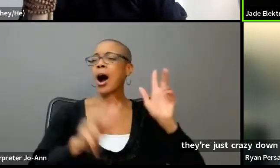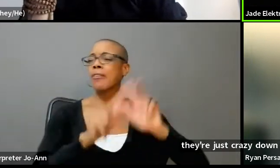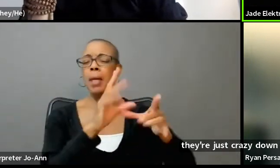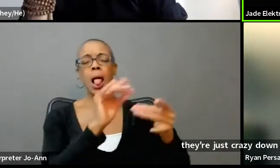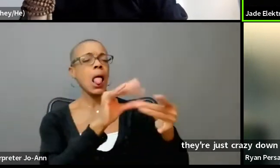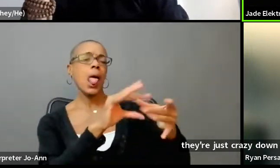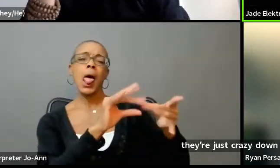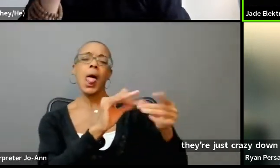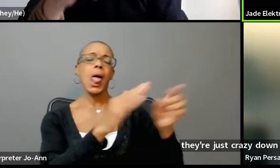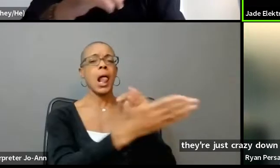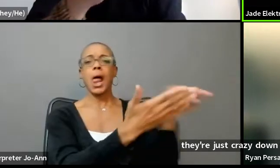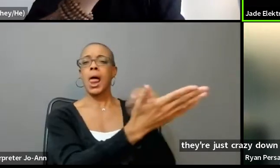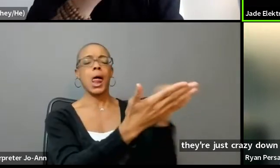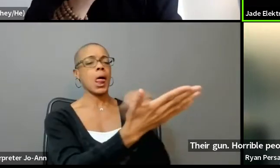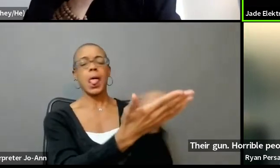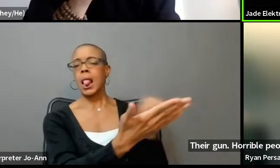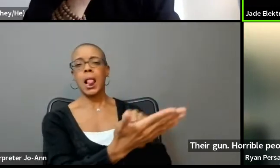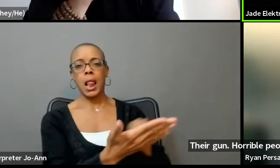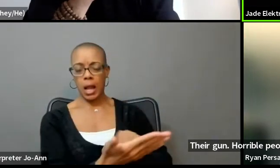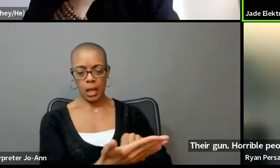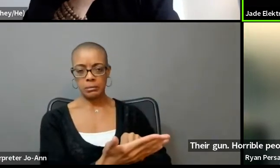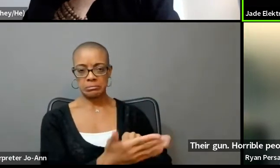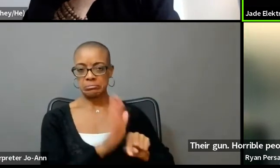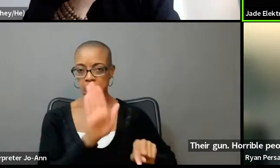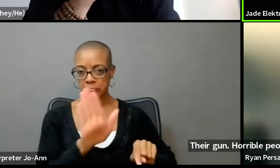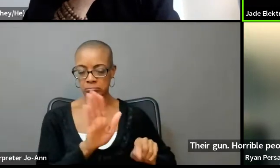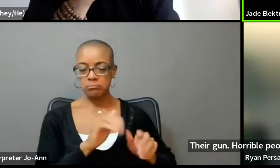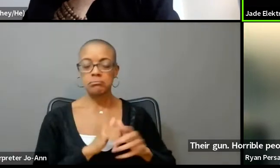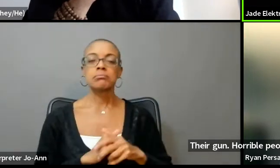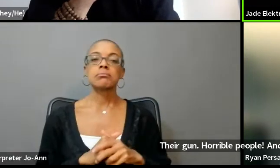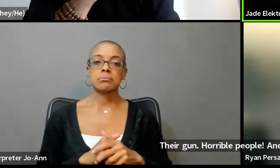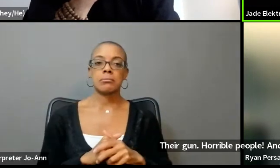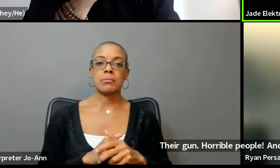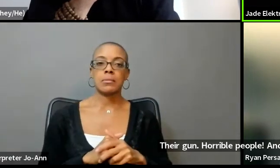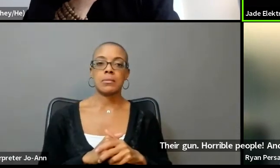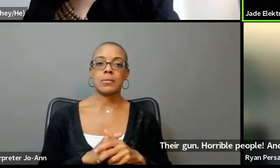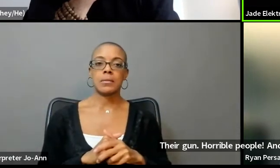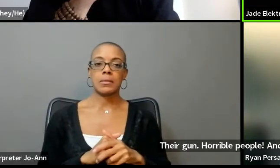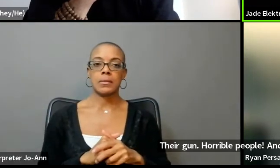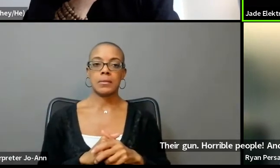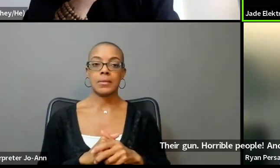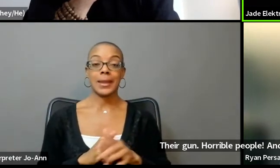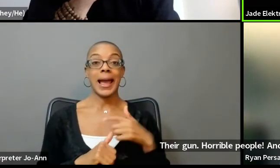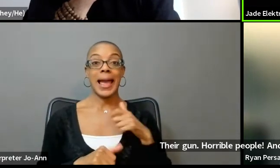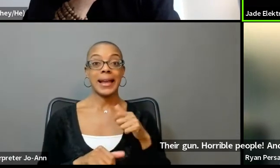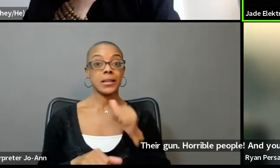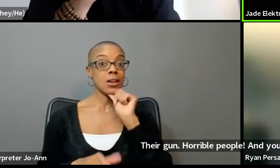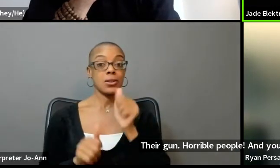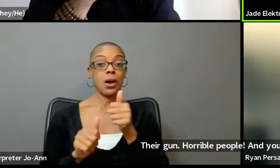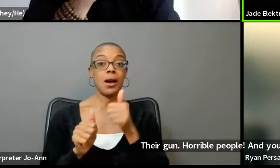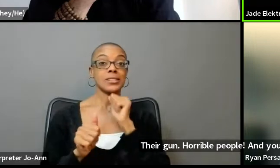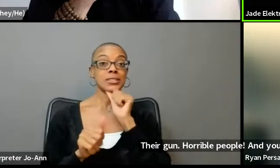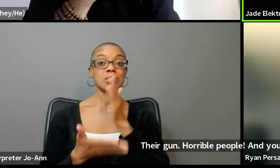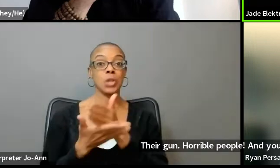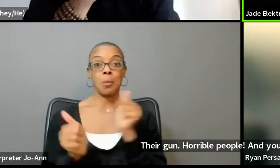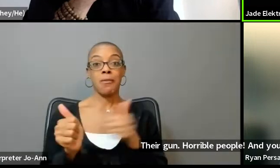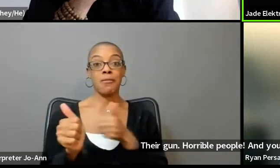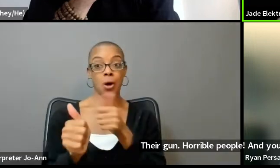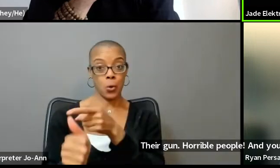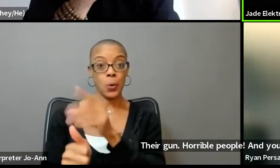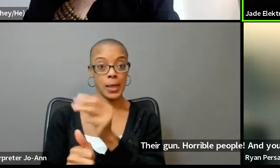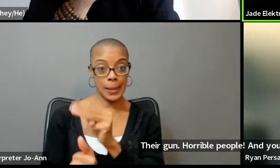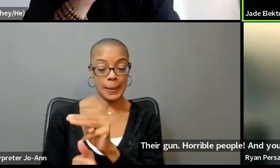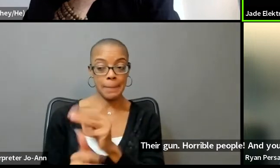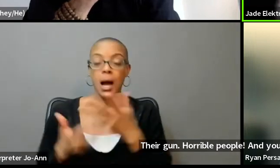blah. And, I had to unfollow him because of, I don't want to get